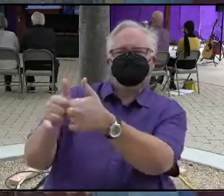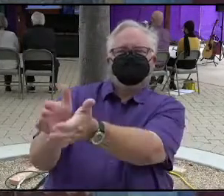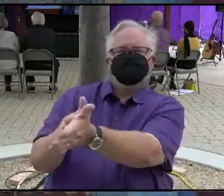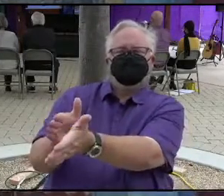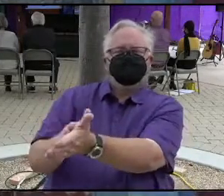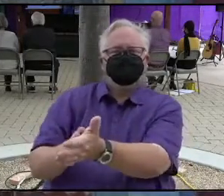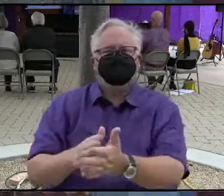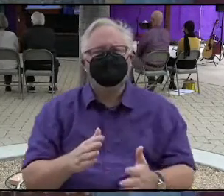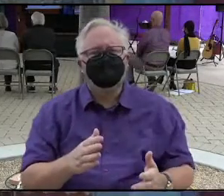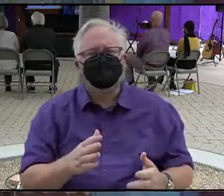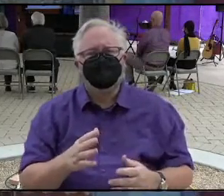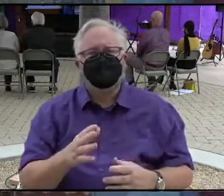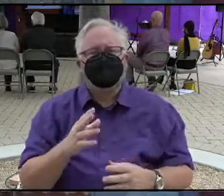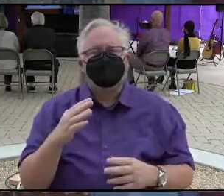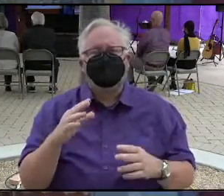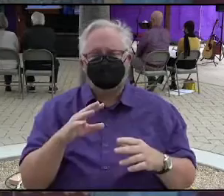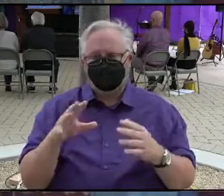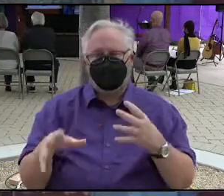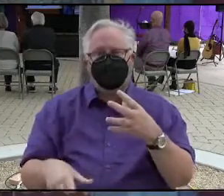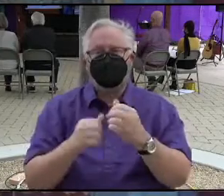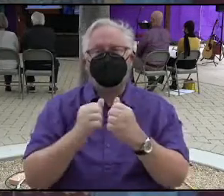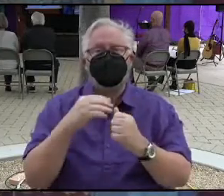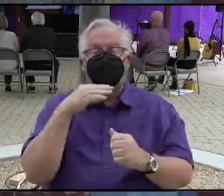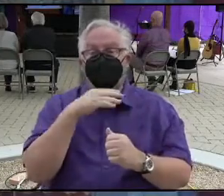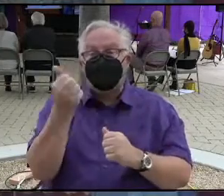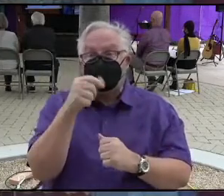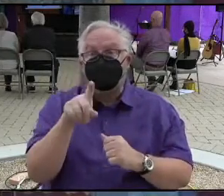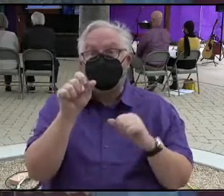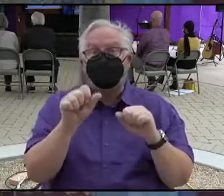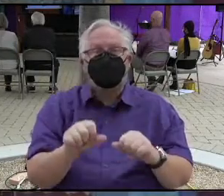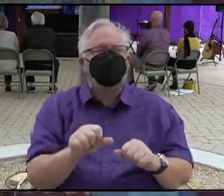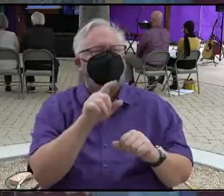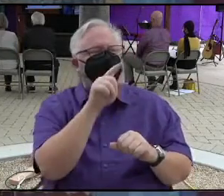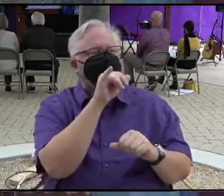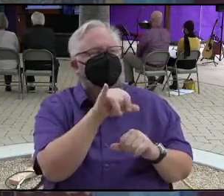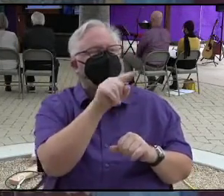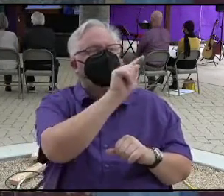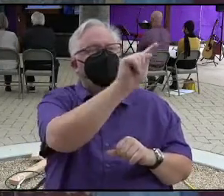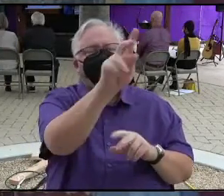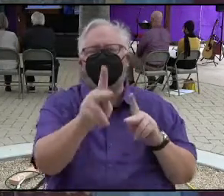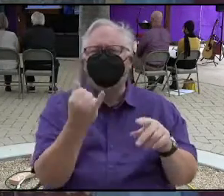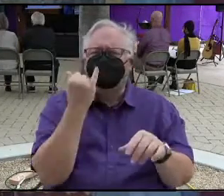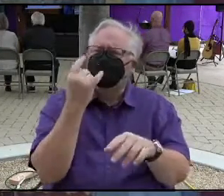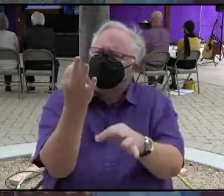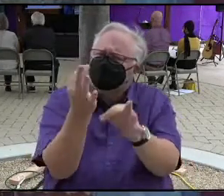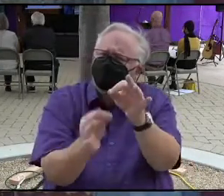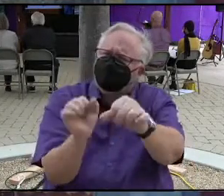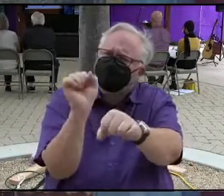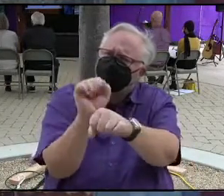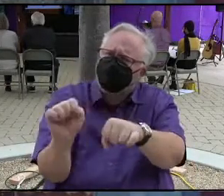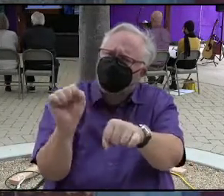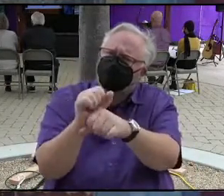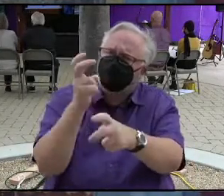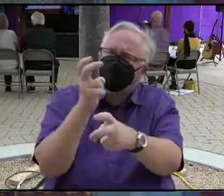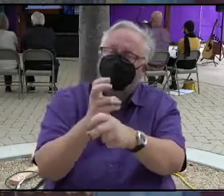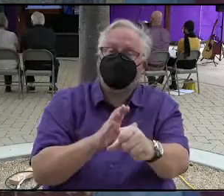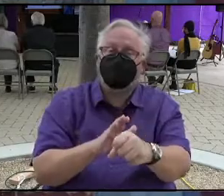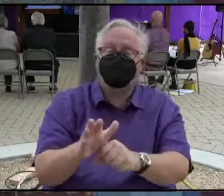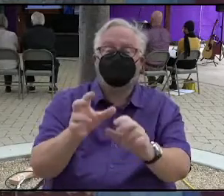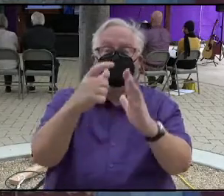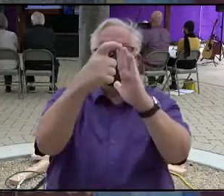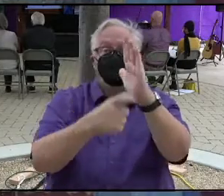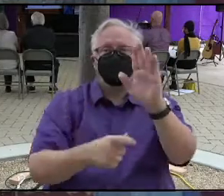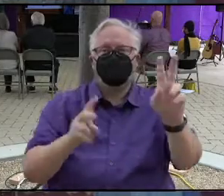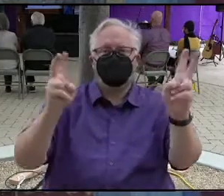this lie that anybody can be like those people if they just work hard enough. In the article I quoted